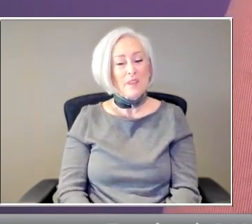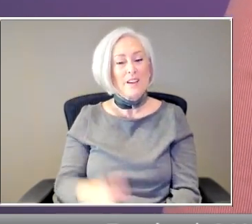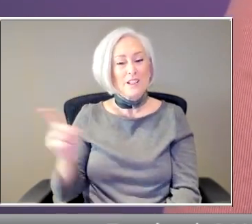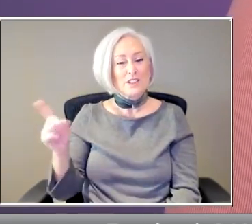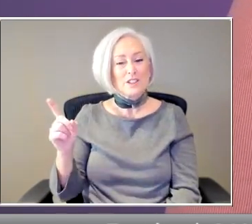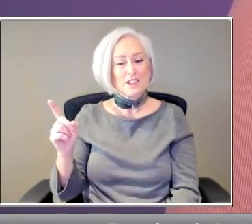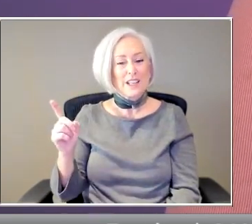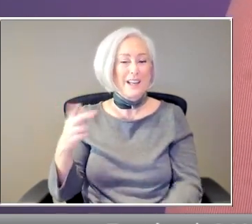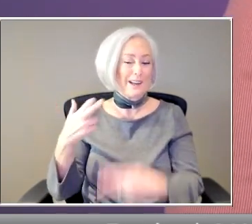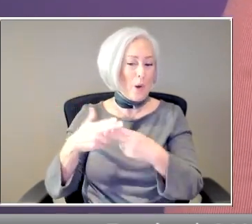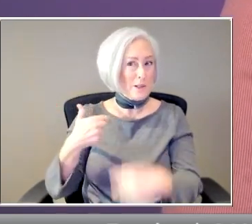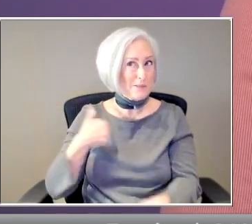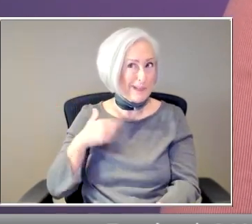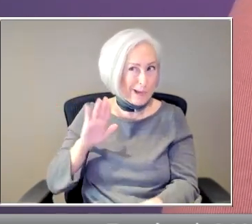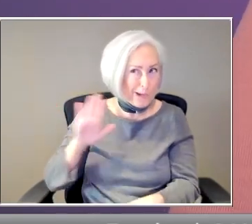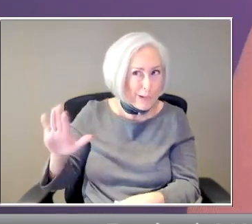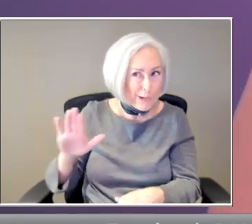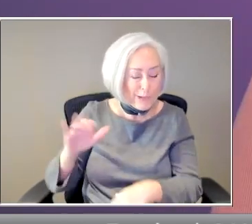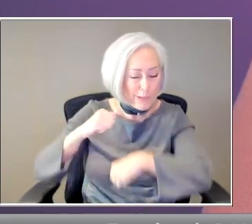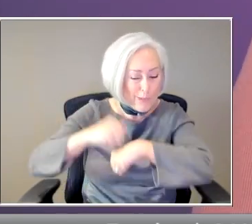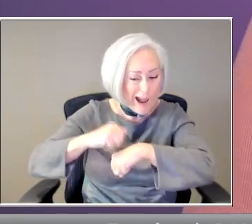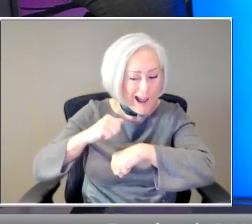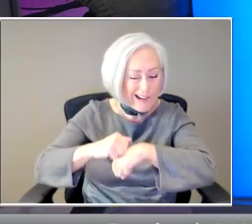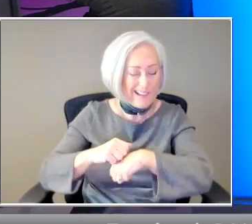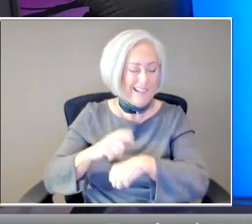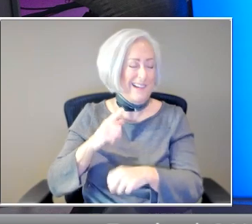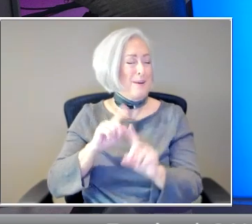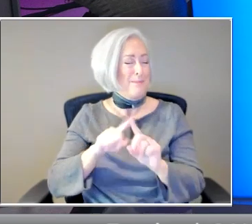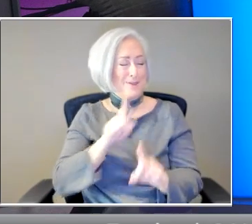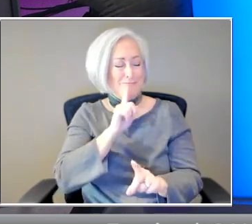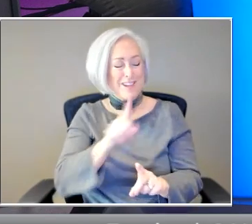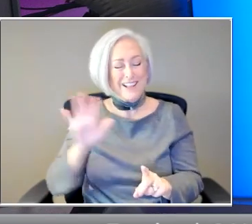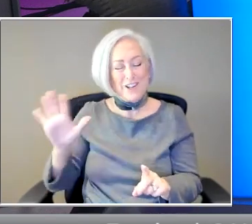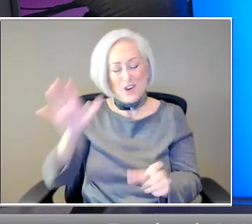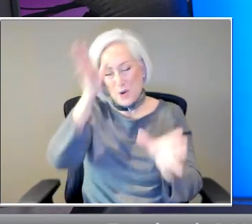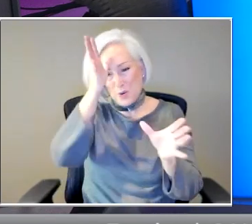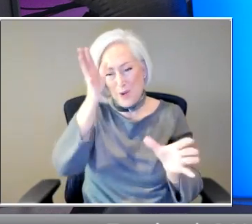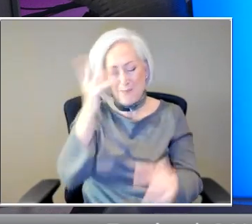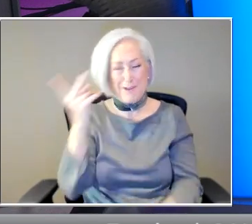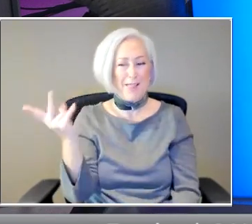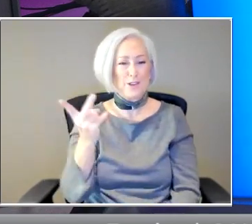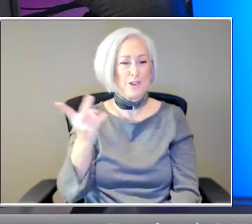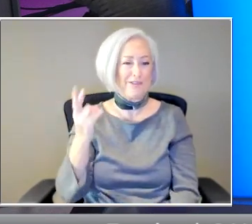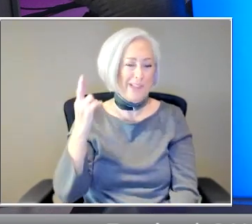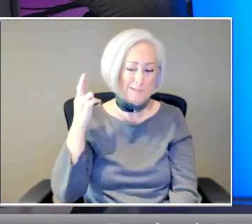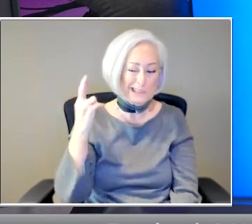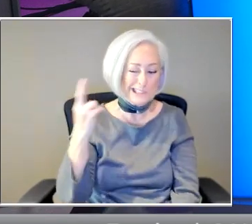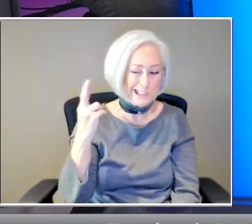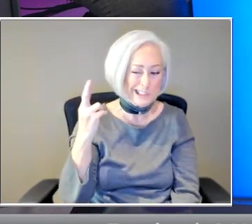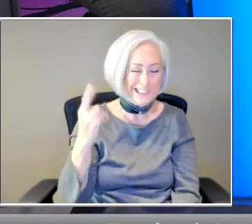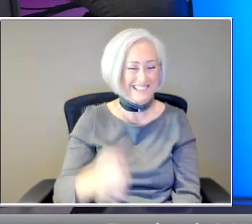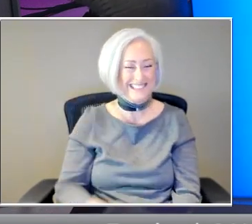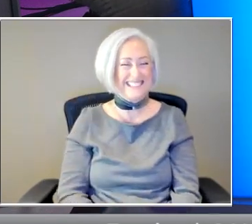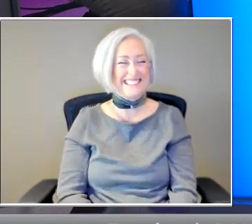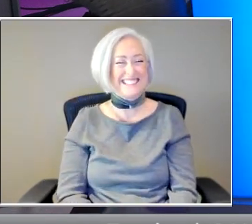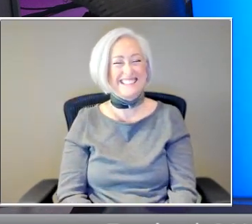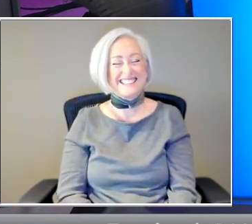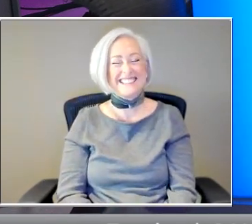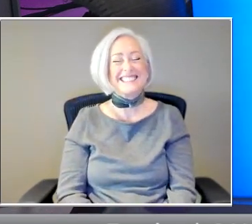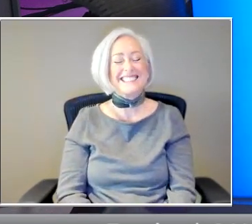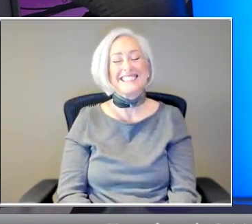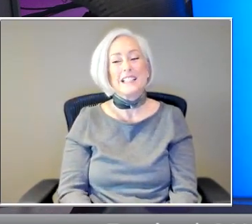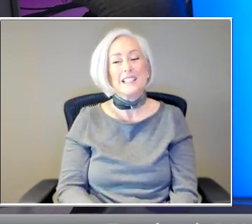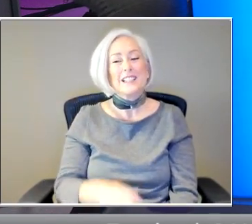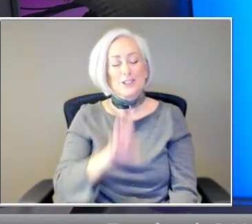but she's closer to Grandpa. Oh, you think so? Grandpa. Grandpa's right here. Well, she talks